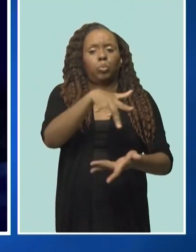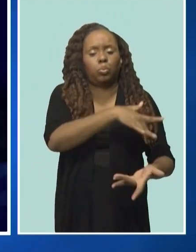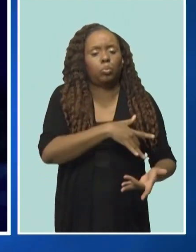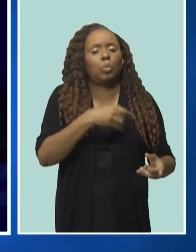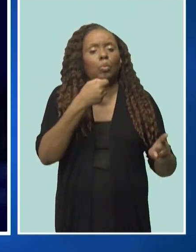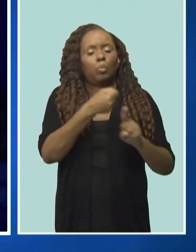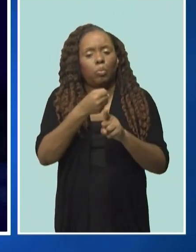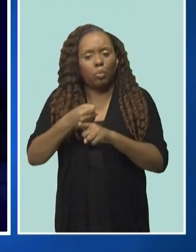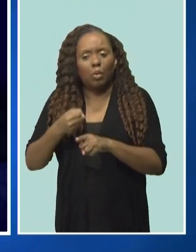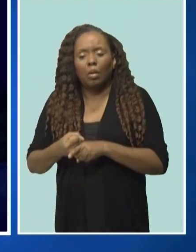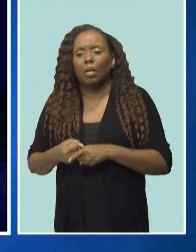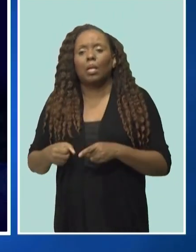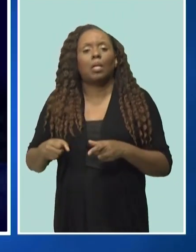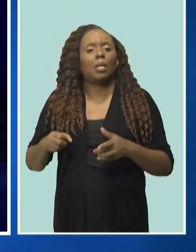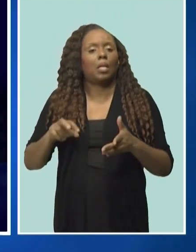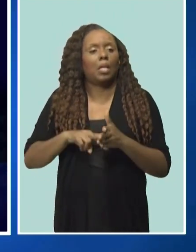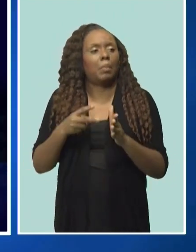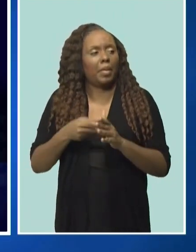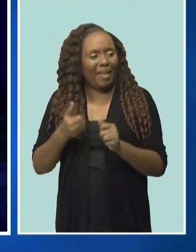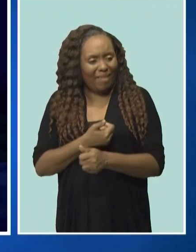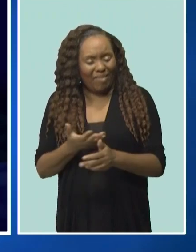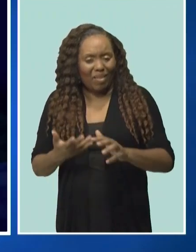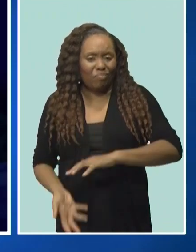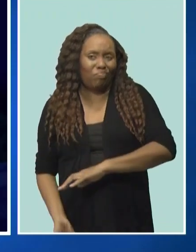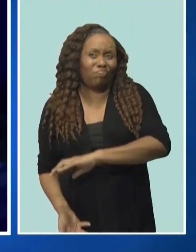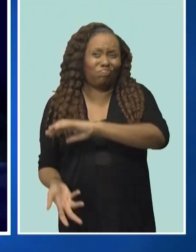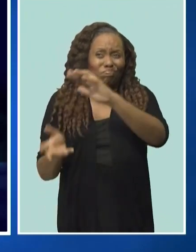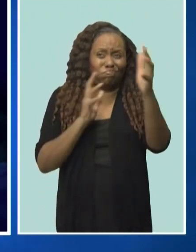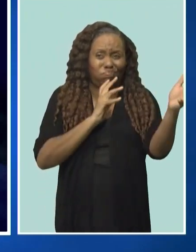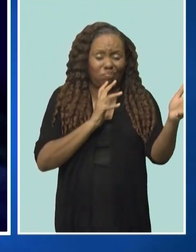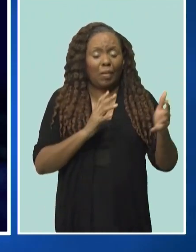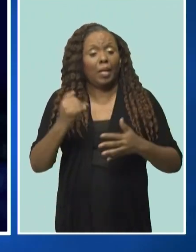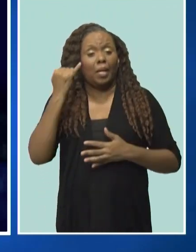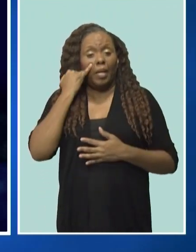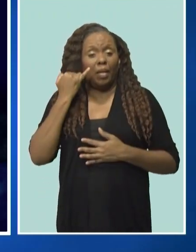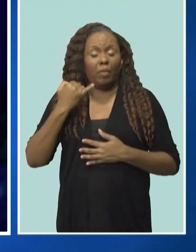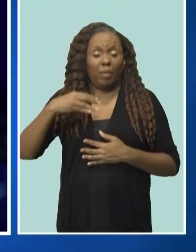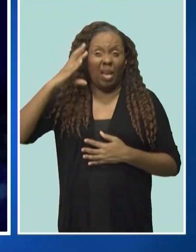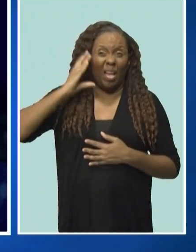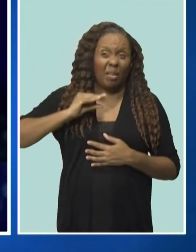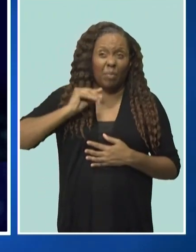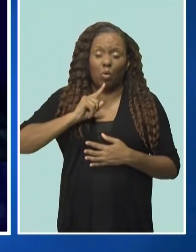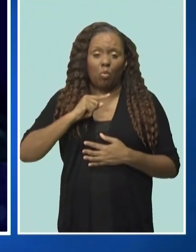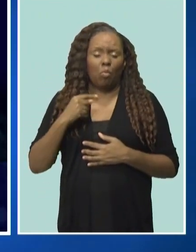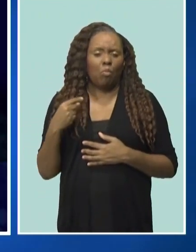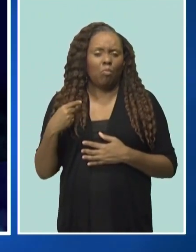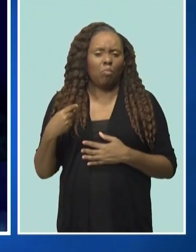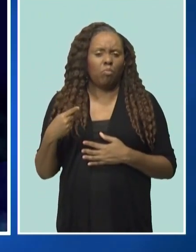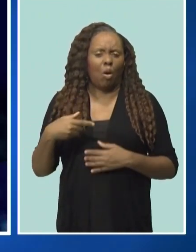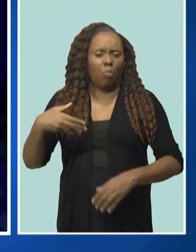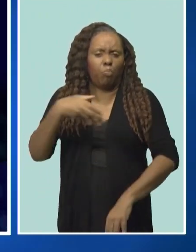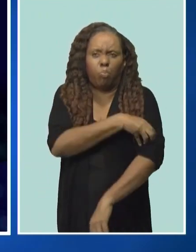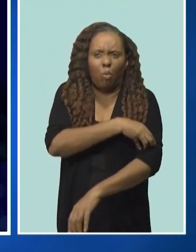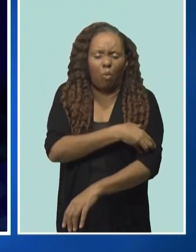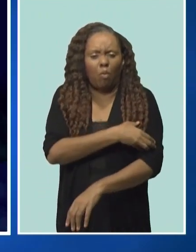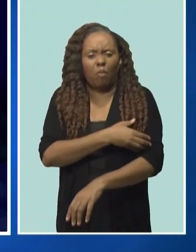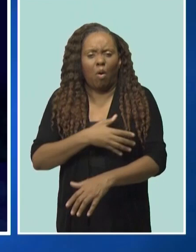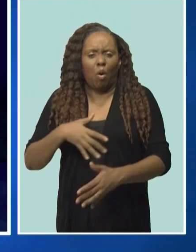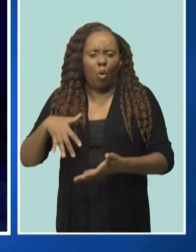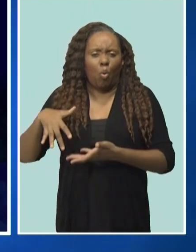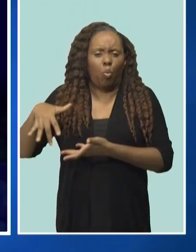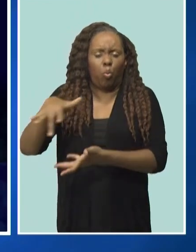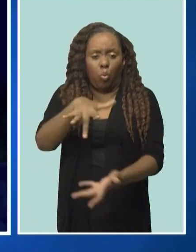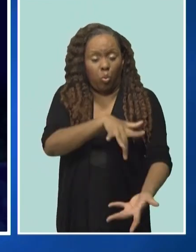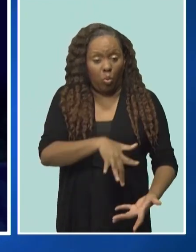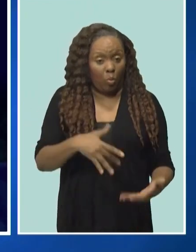to a serious crisis if or when the island experiences one of these powerful systems with no plan in